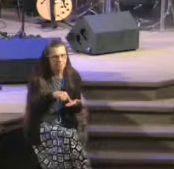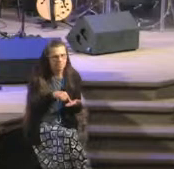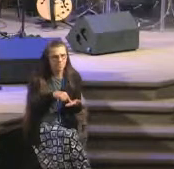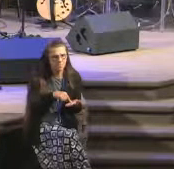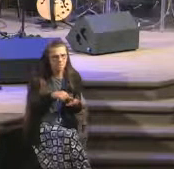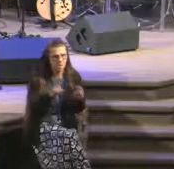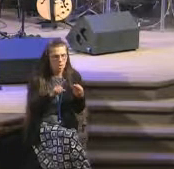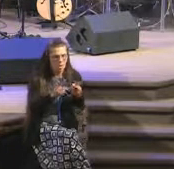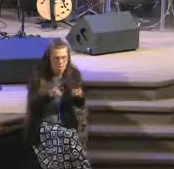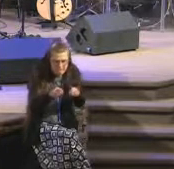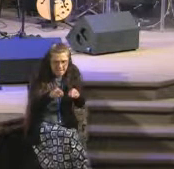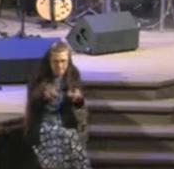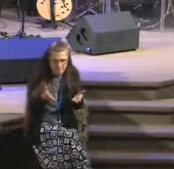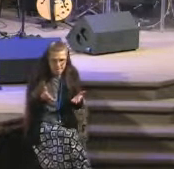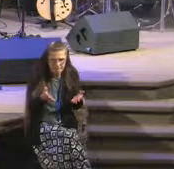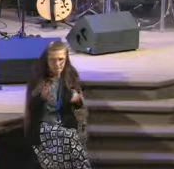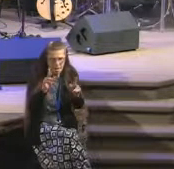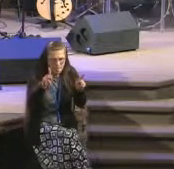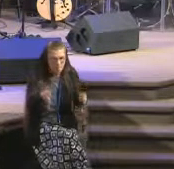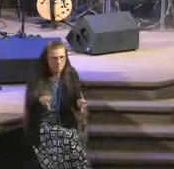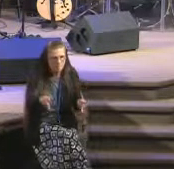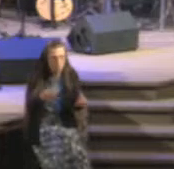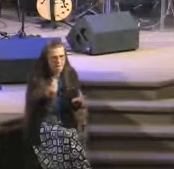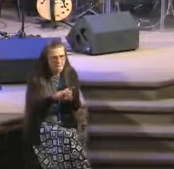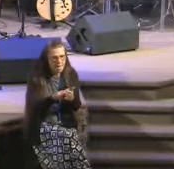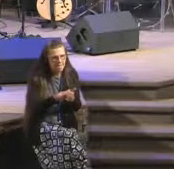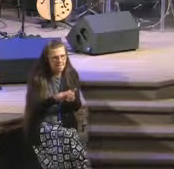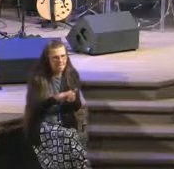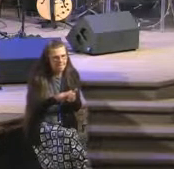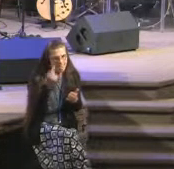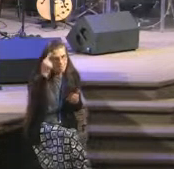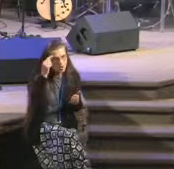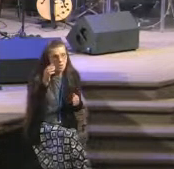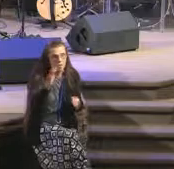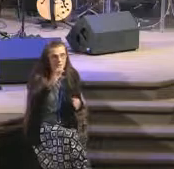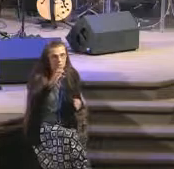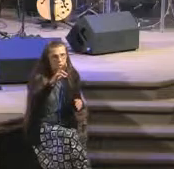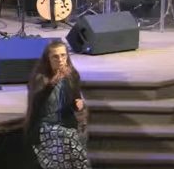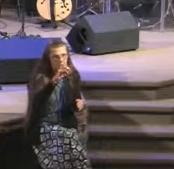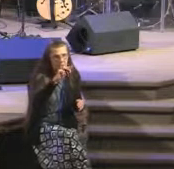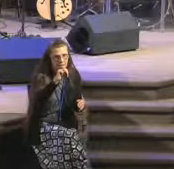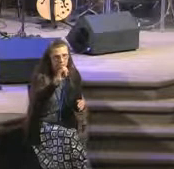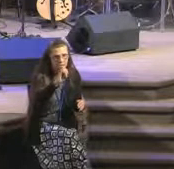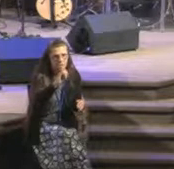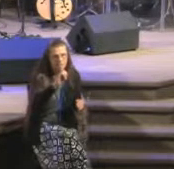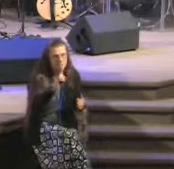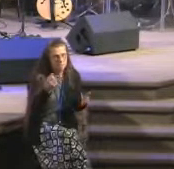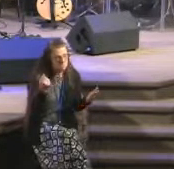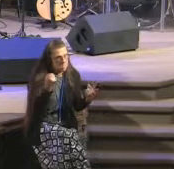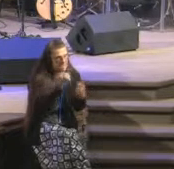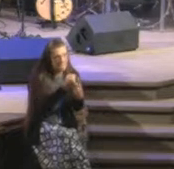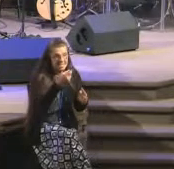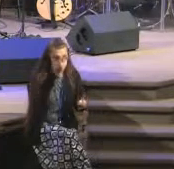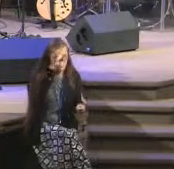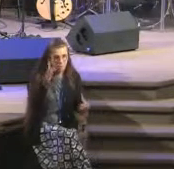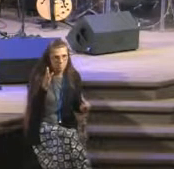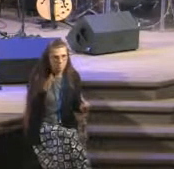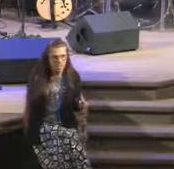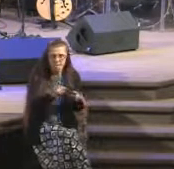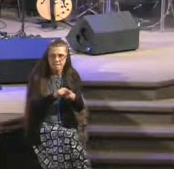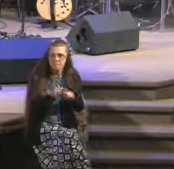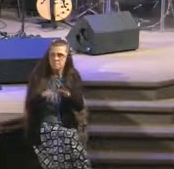this is what has happened. The people are paying the price for their crimes against God. And as they've been marched